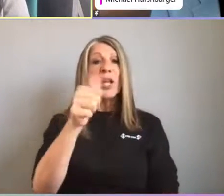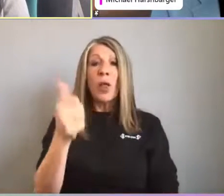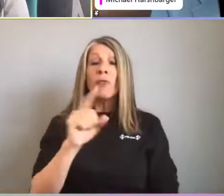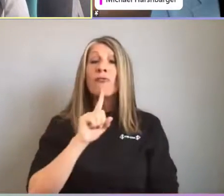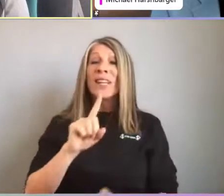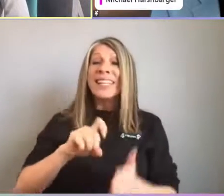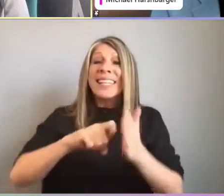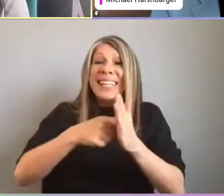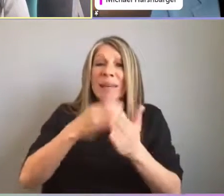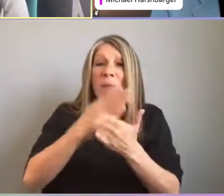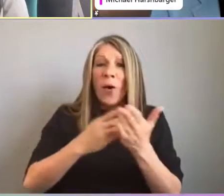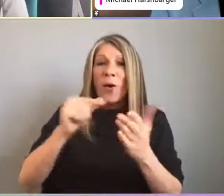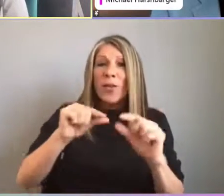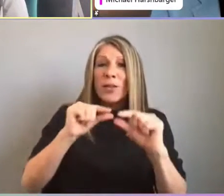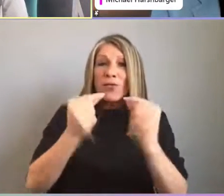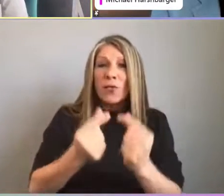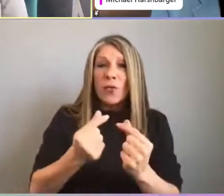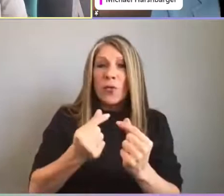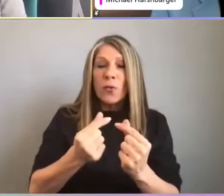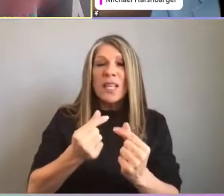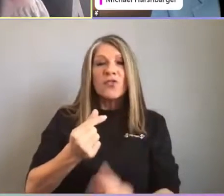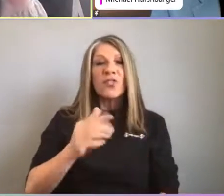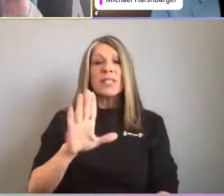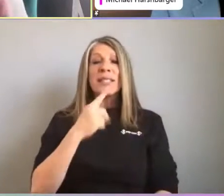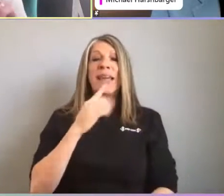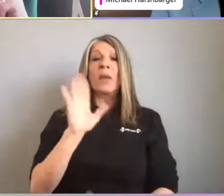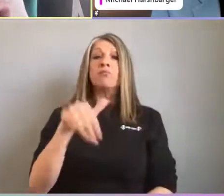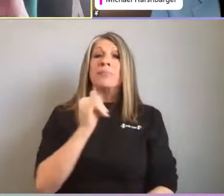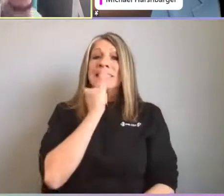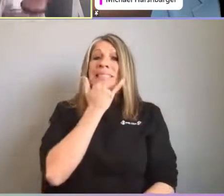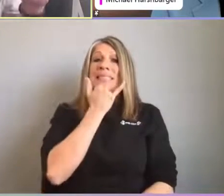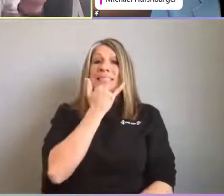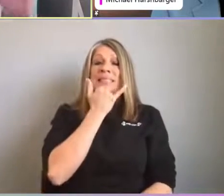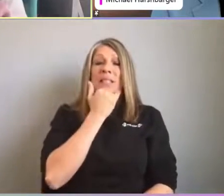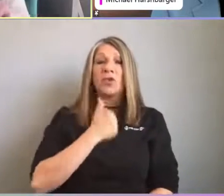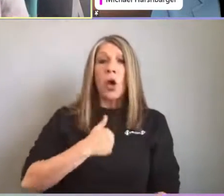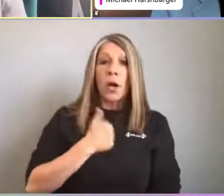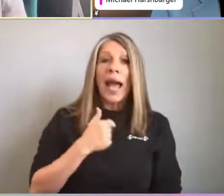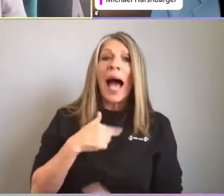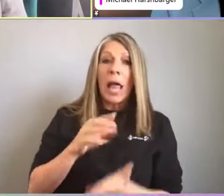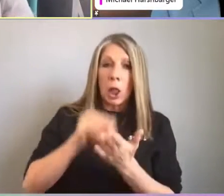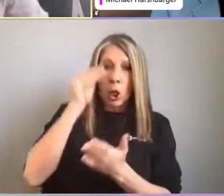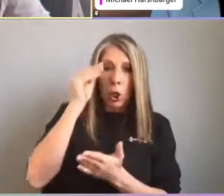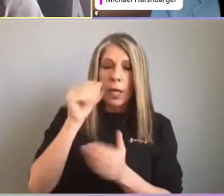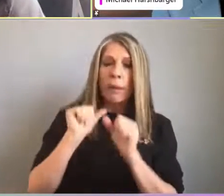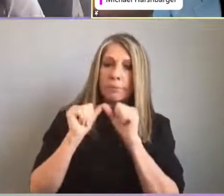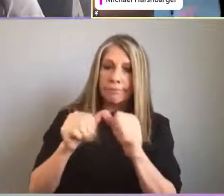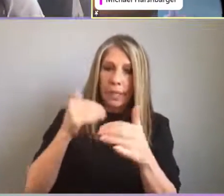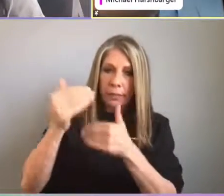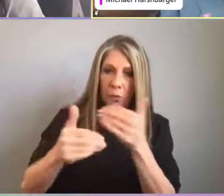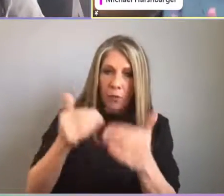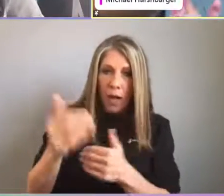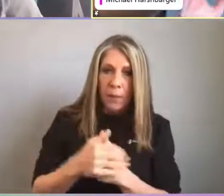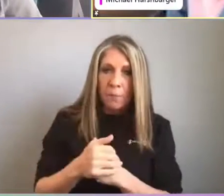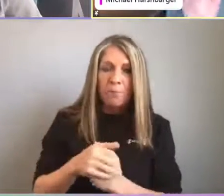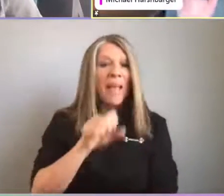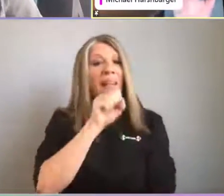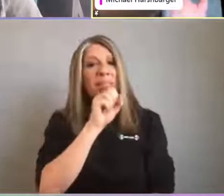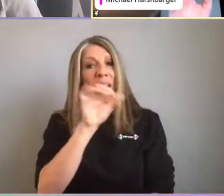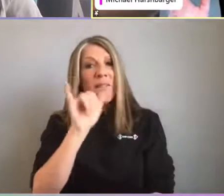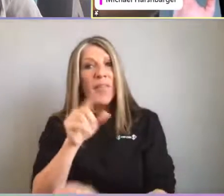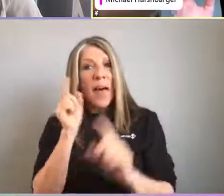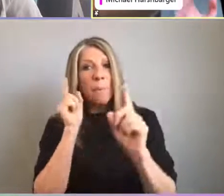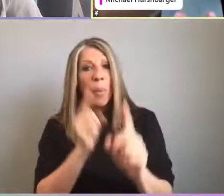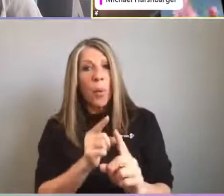of these groups, is that acknowledgement of, oops, okay, I've learned, I'm moving on. I love that point,